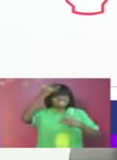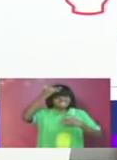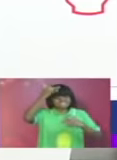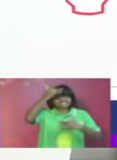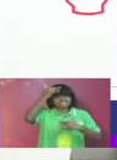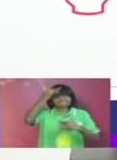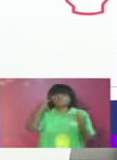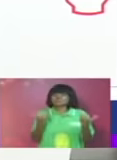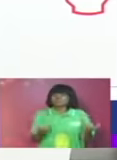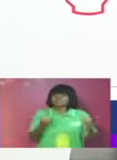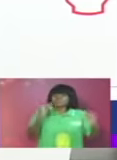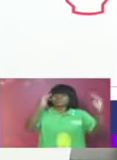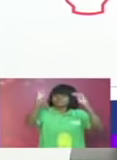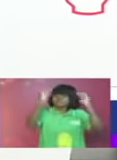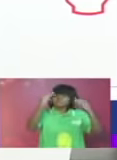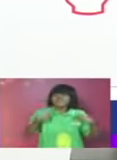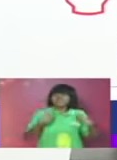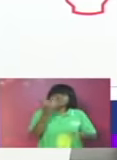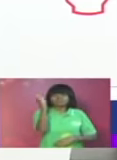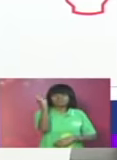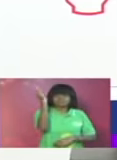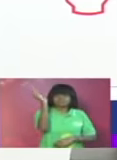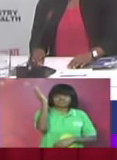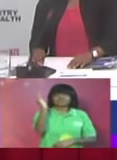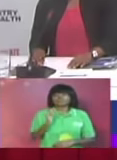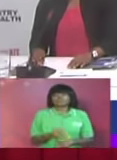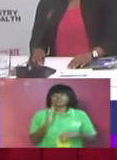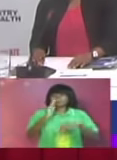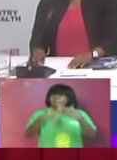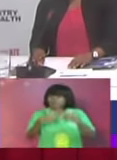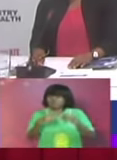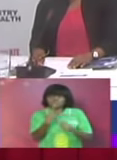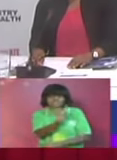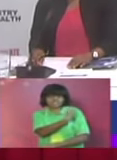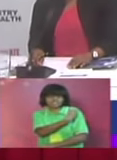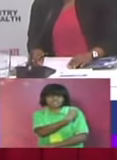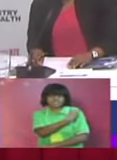vaccination plan, and thank you once again for your attention. Have a good day.